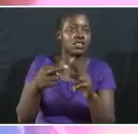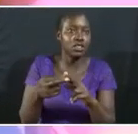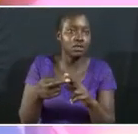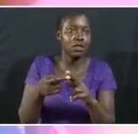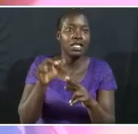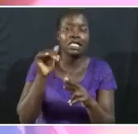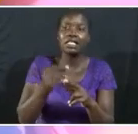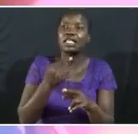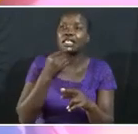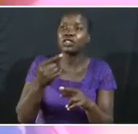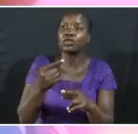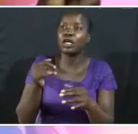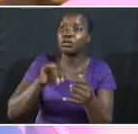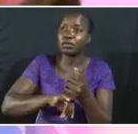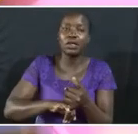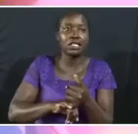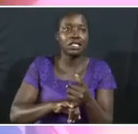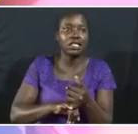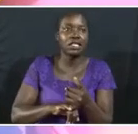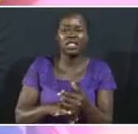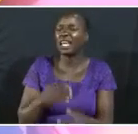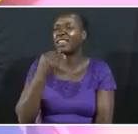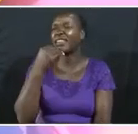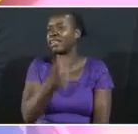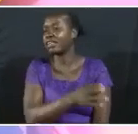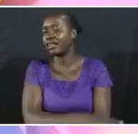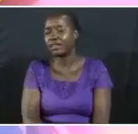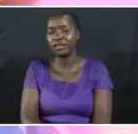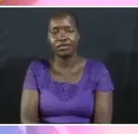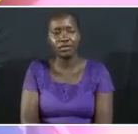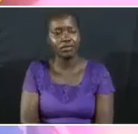that can mature into marriage. Nonsense.